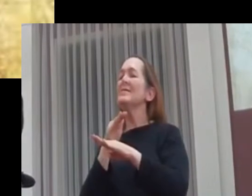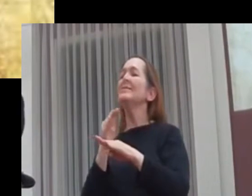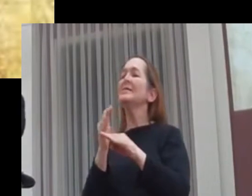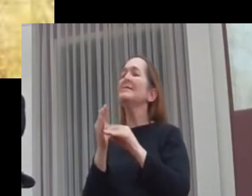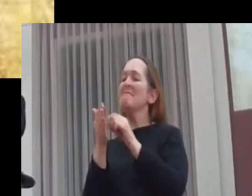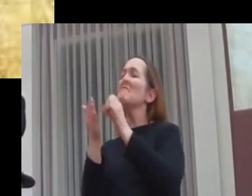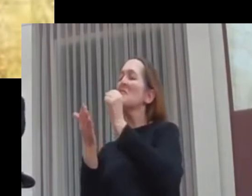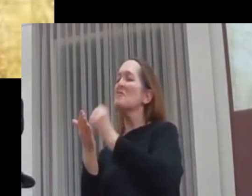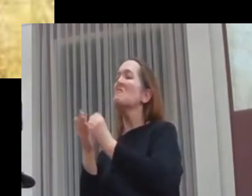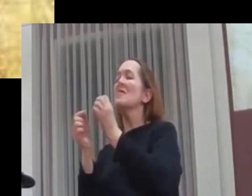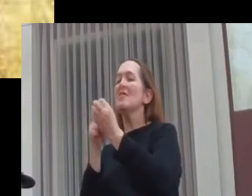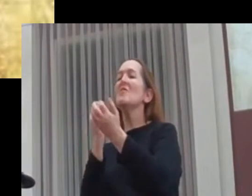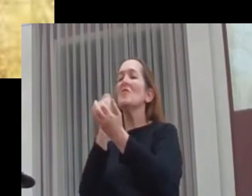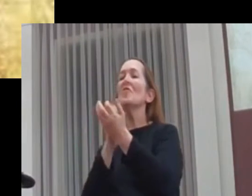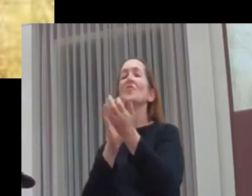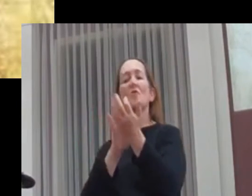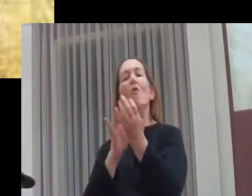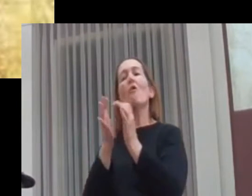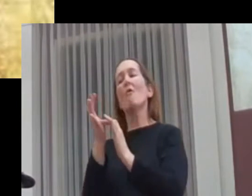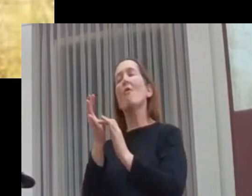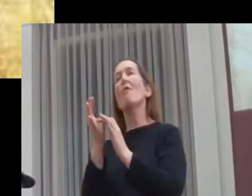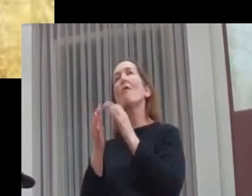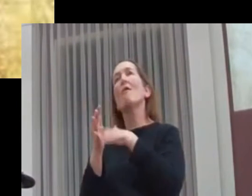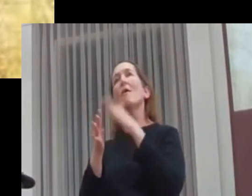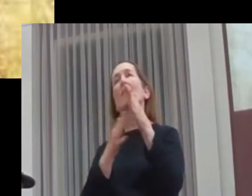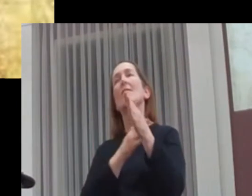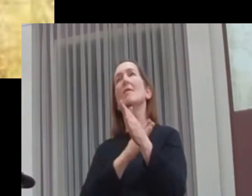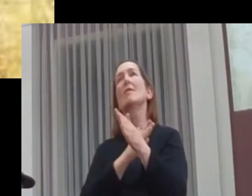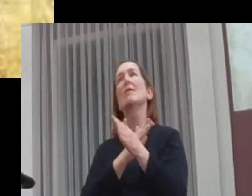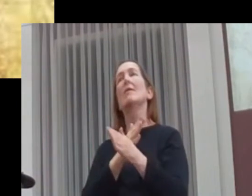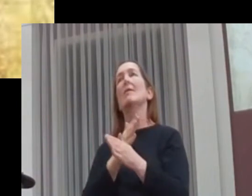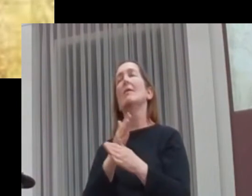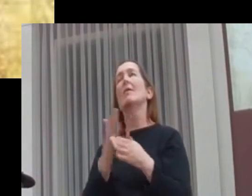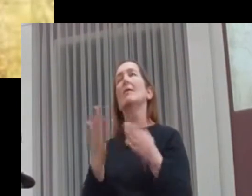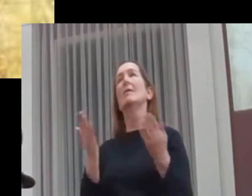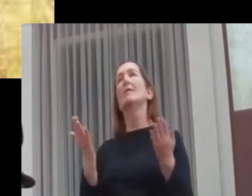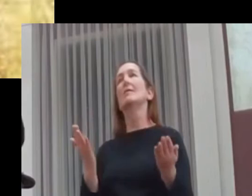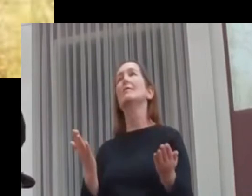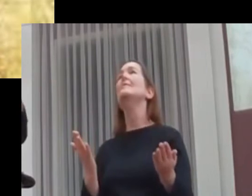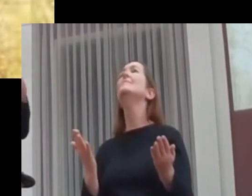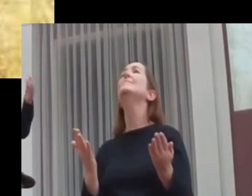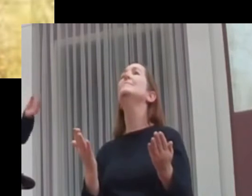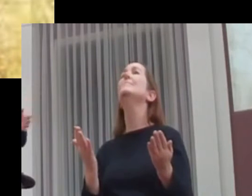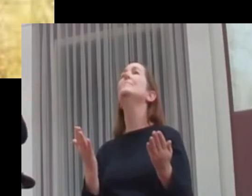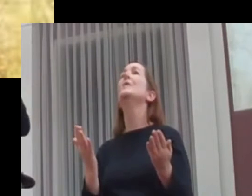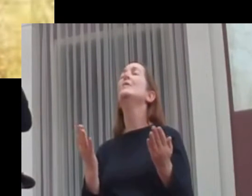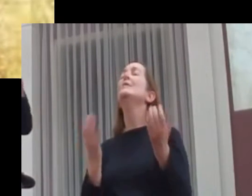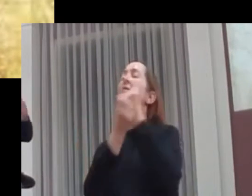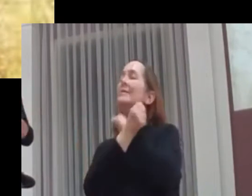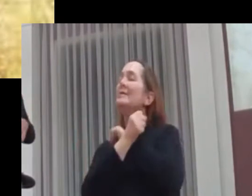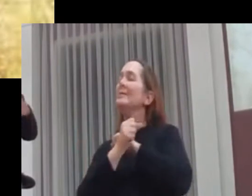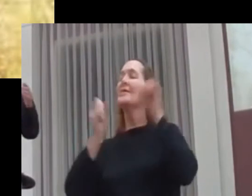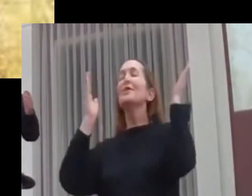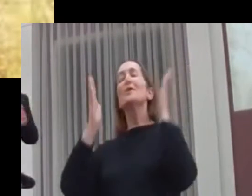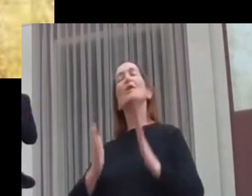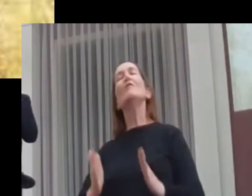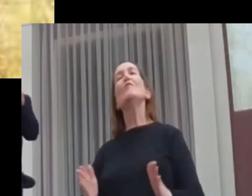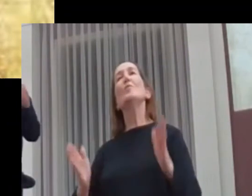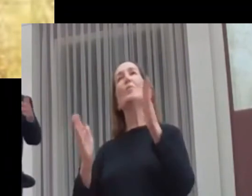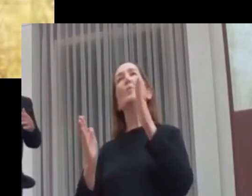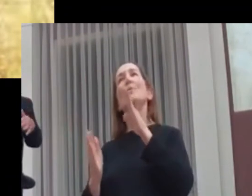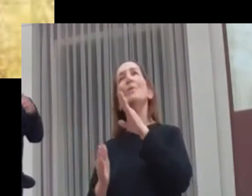dearest friend. Place your hand in the nail's